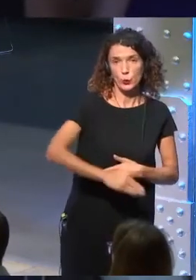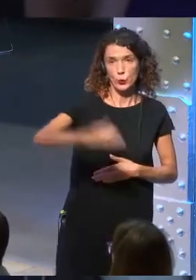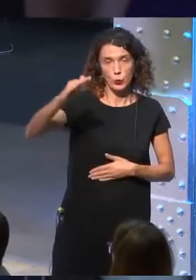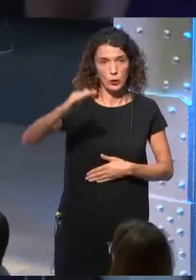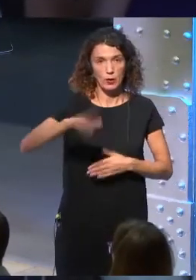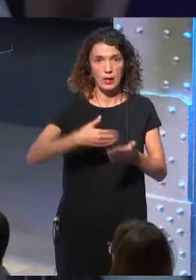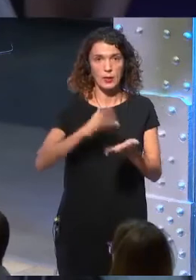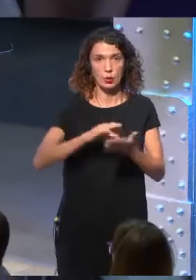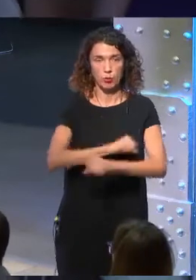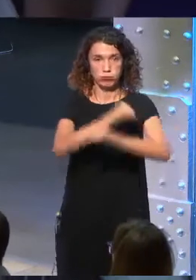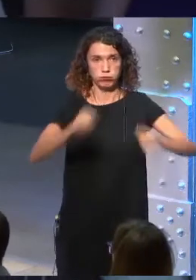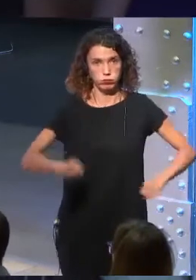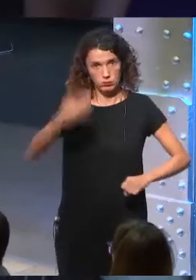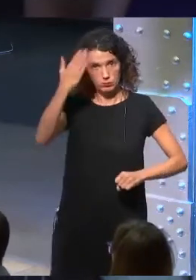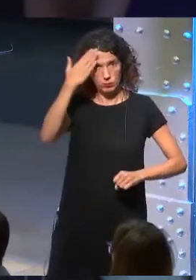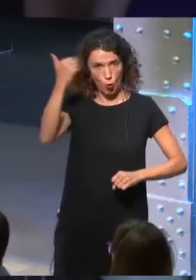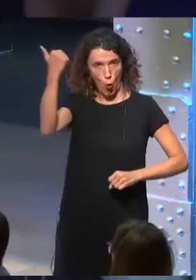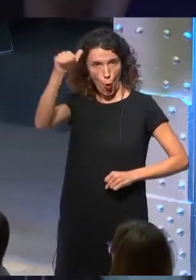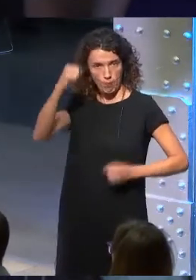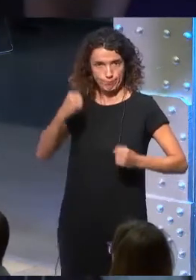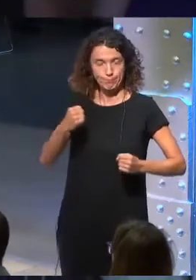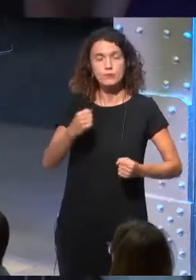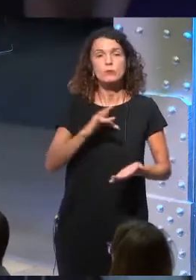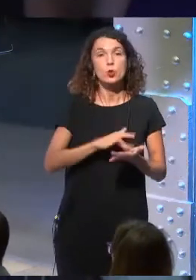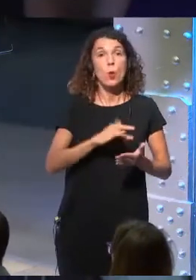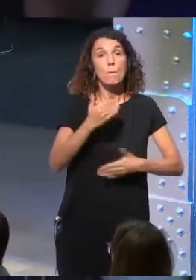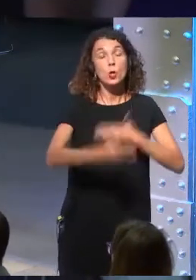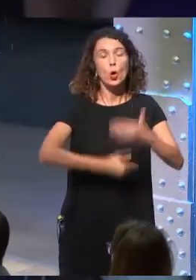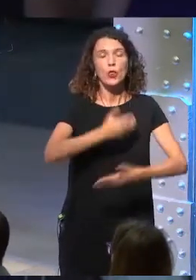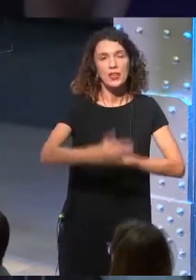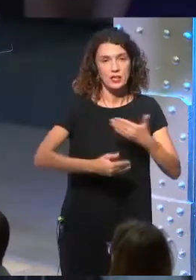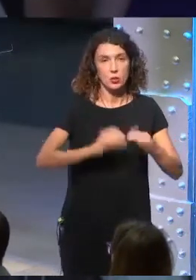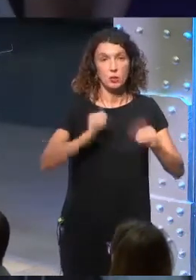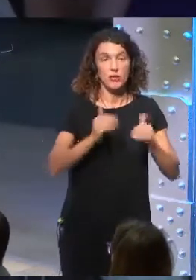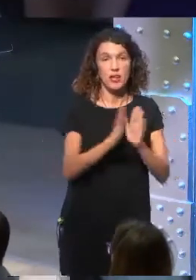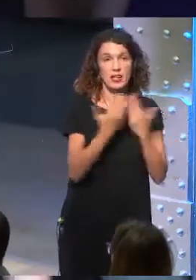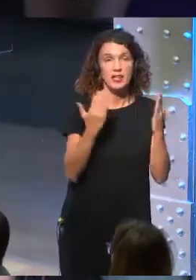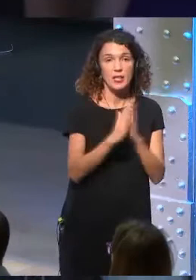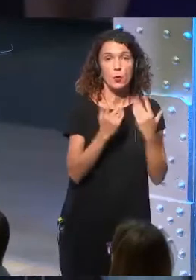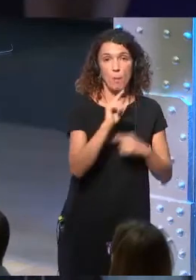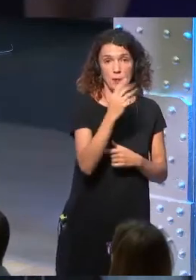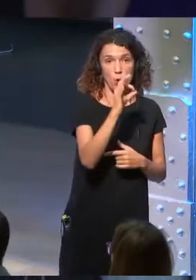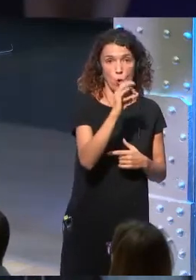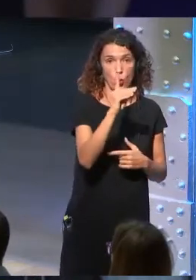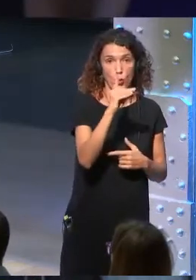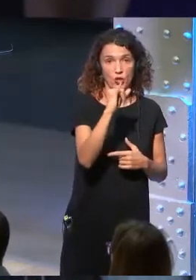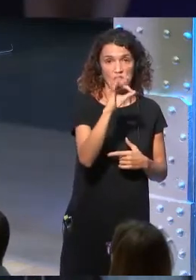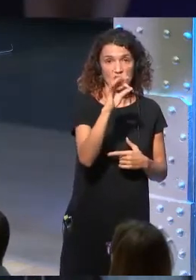process that starts in the first book of the Odyssey with a telling